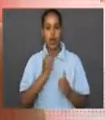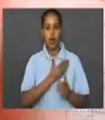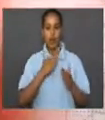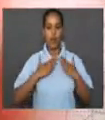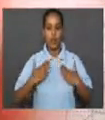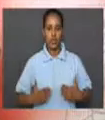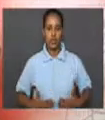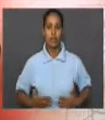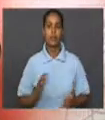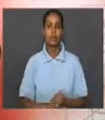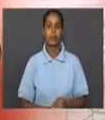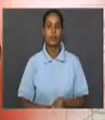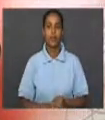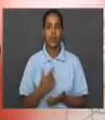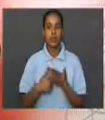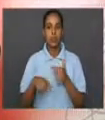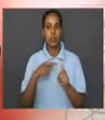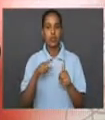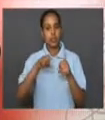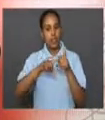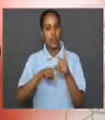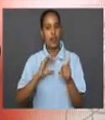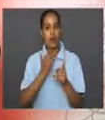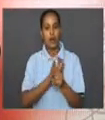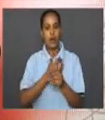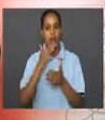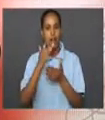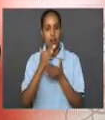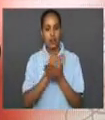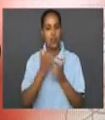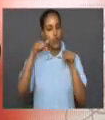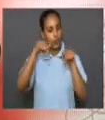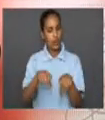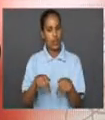bodies. This brings us to the end of our lesson for